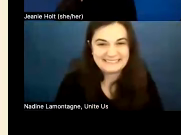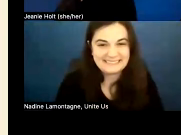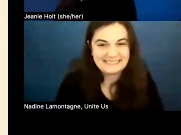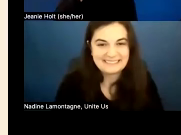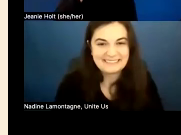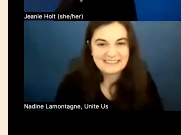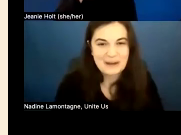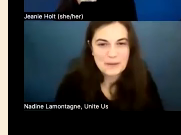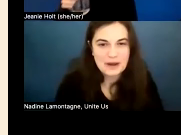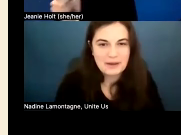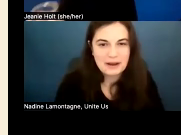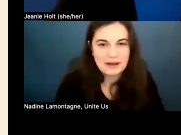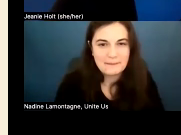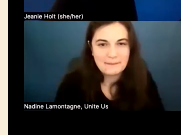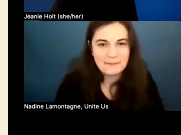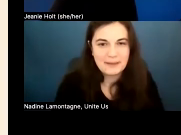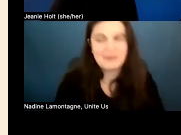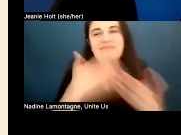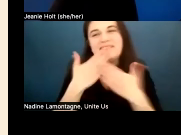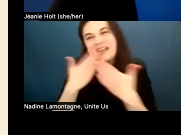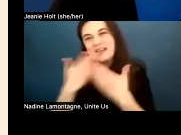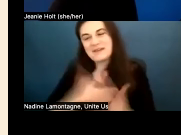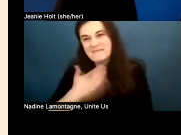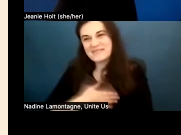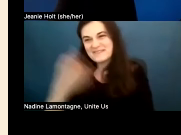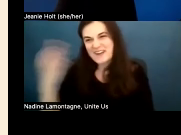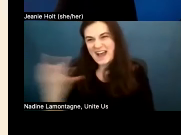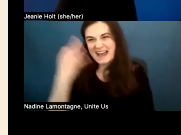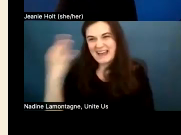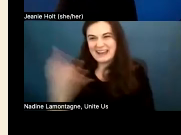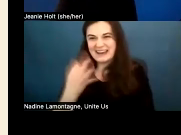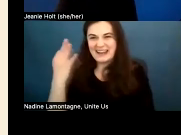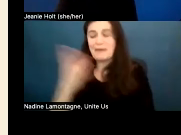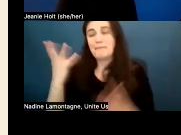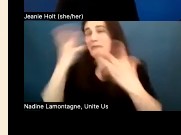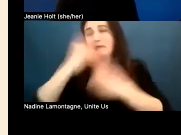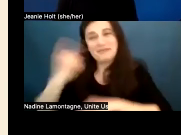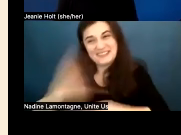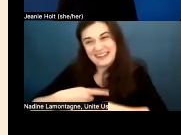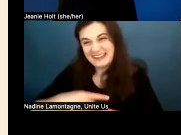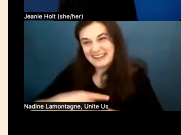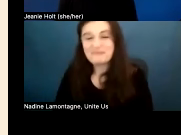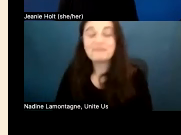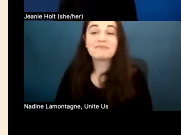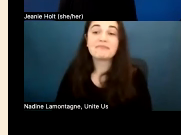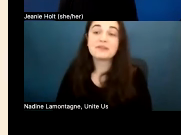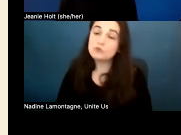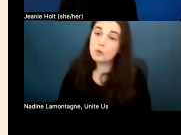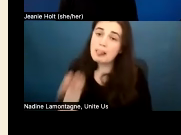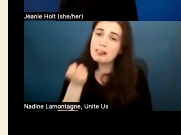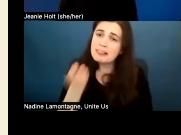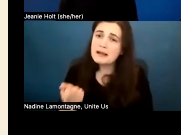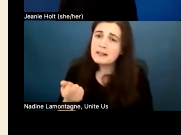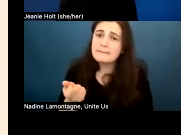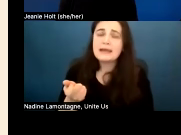Hey, thanks, Becca. Happy Friday, everybody. Thanks for being here on a beautiful day. I wanted to share a little bit